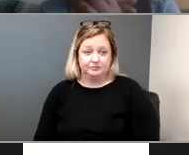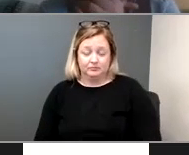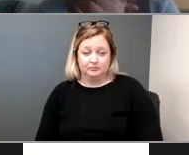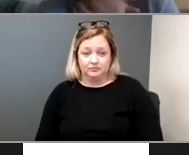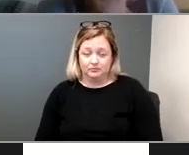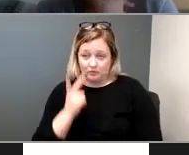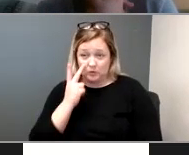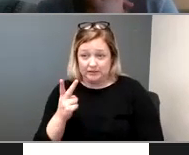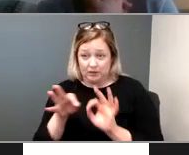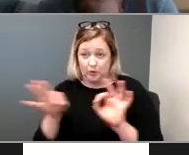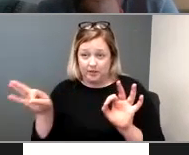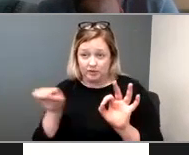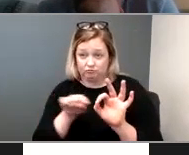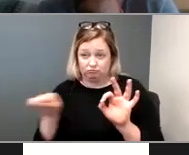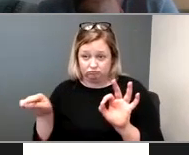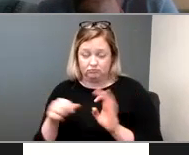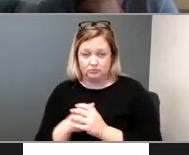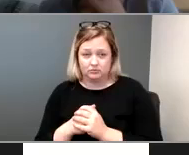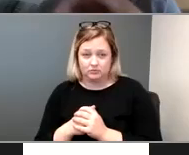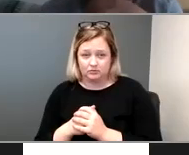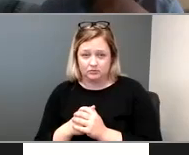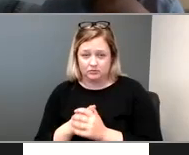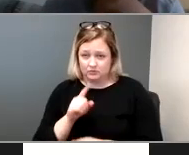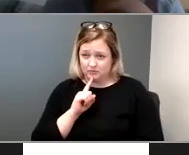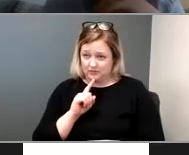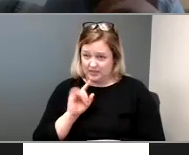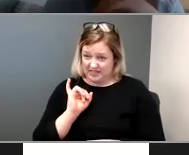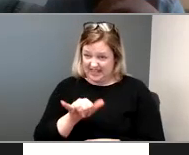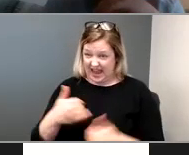equation. Is it bounded by big O of n squared?